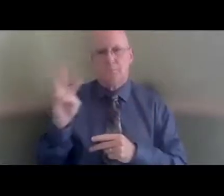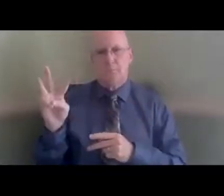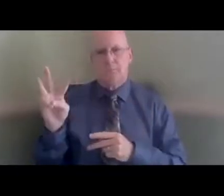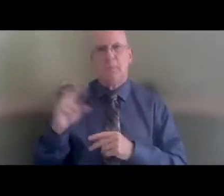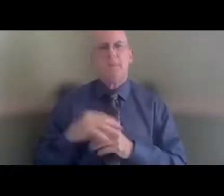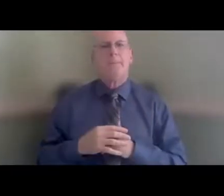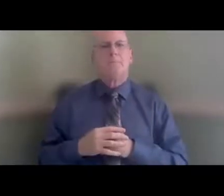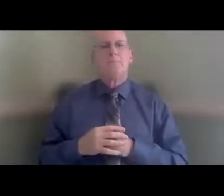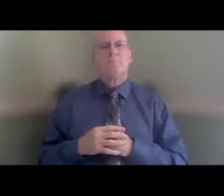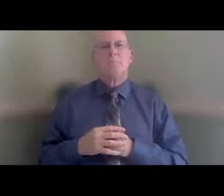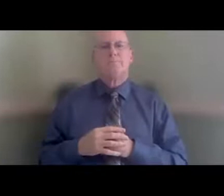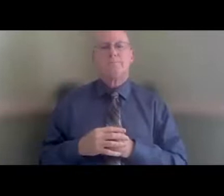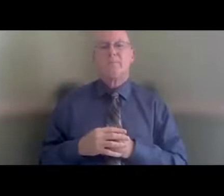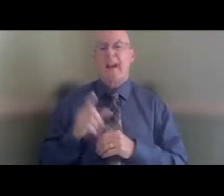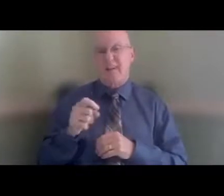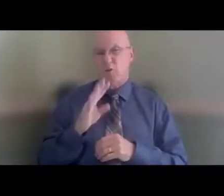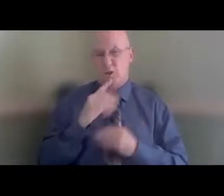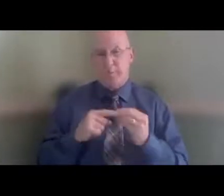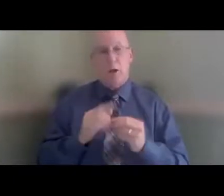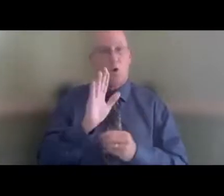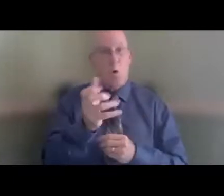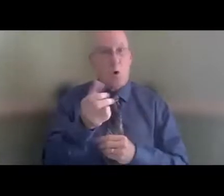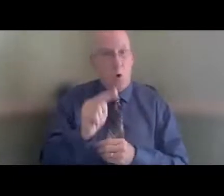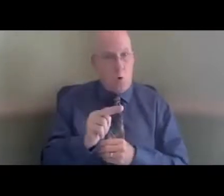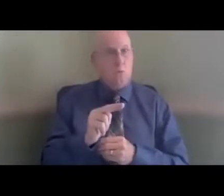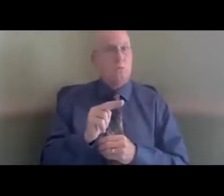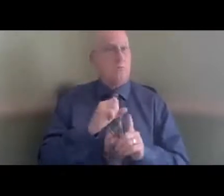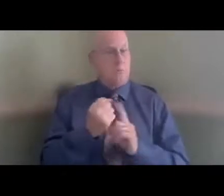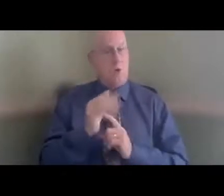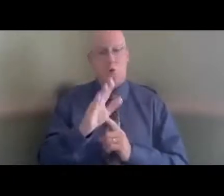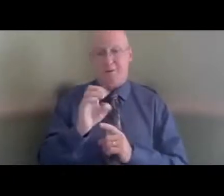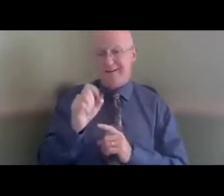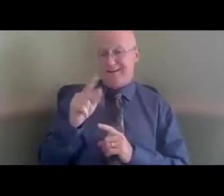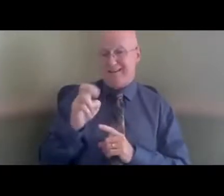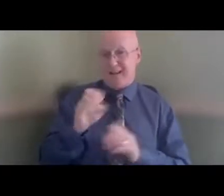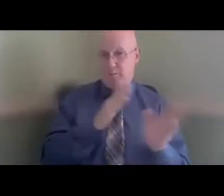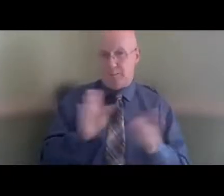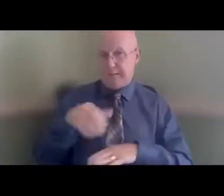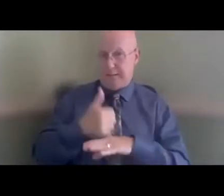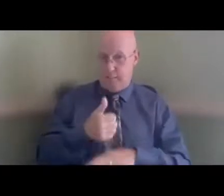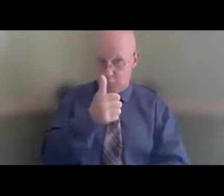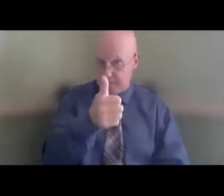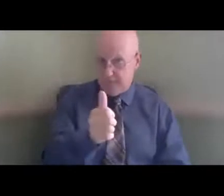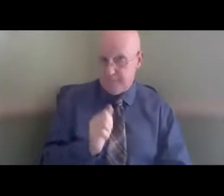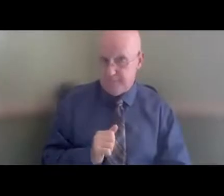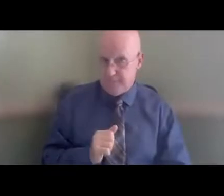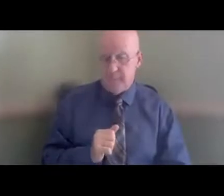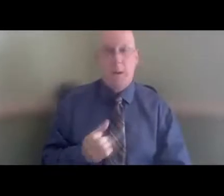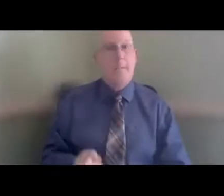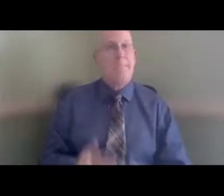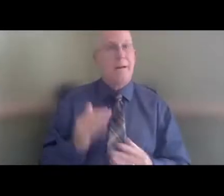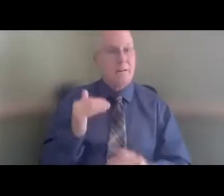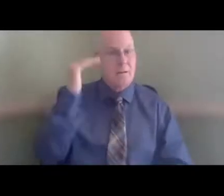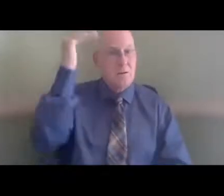remiss if I didn't then mention your own affairs, making sure your own estate plan is in place. Plenty of adults end up with